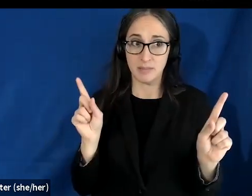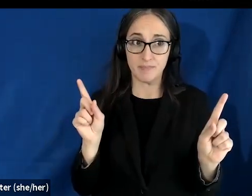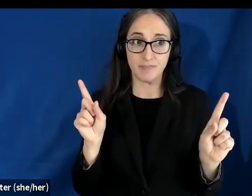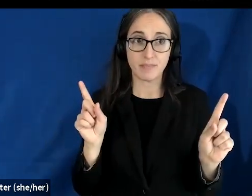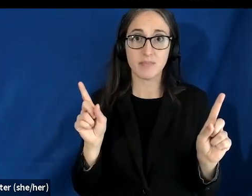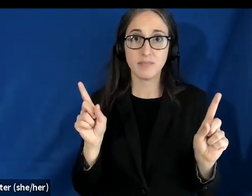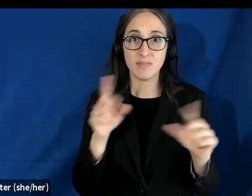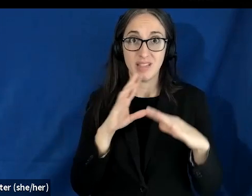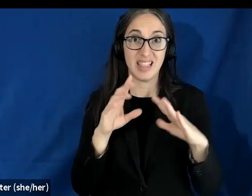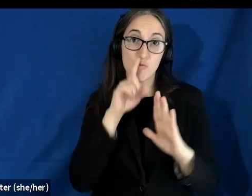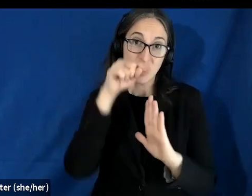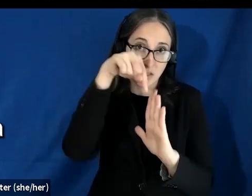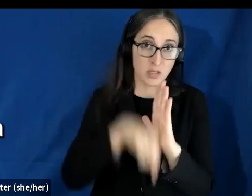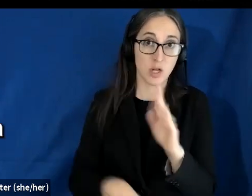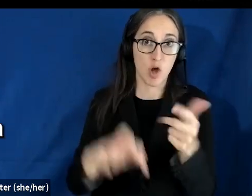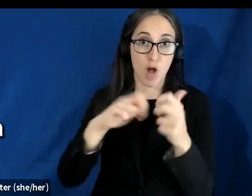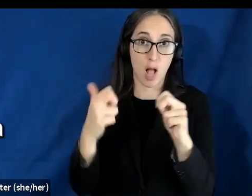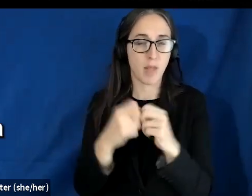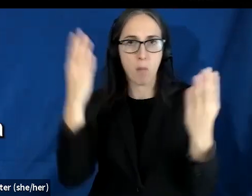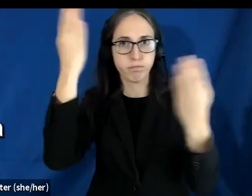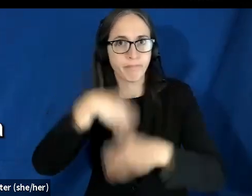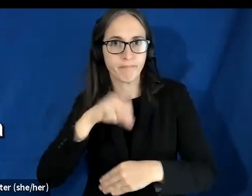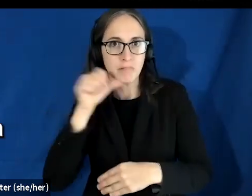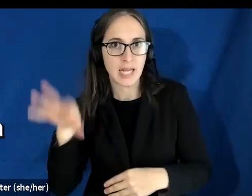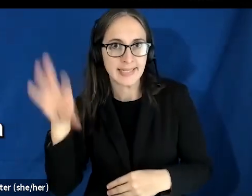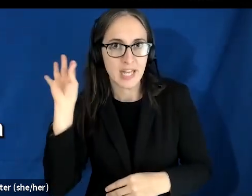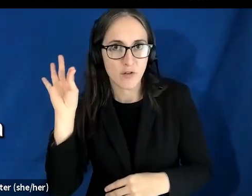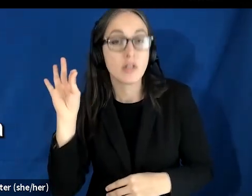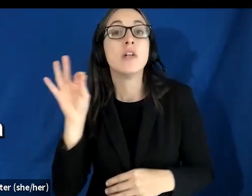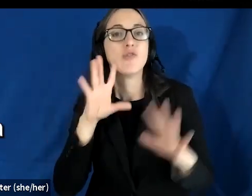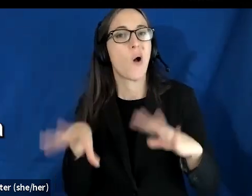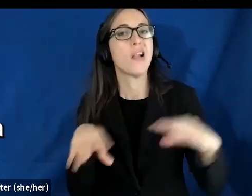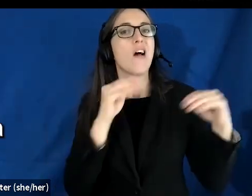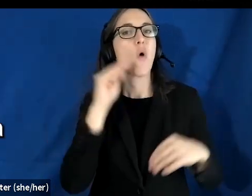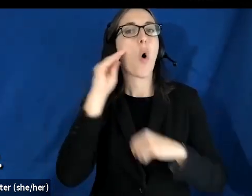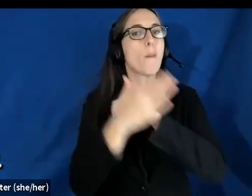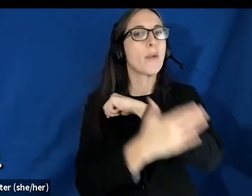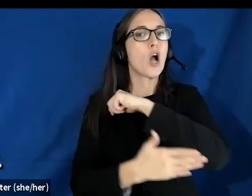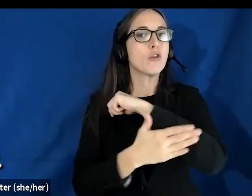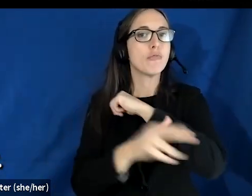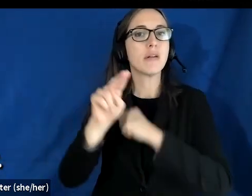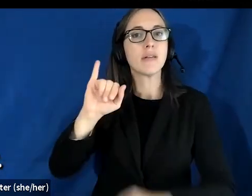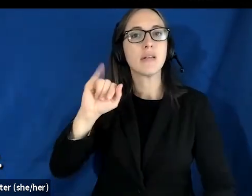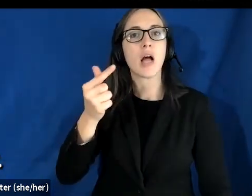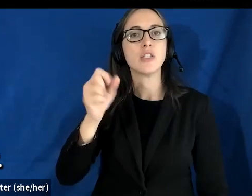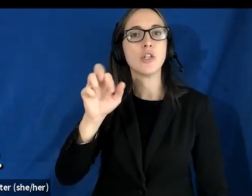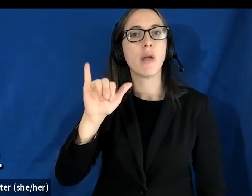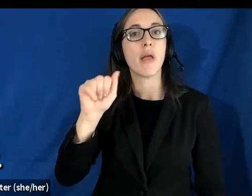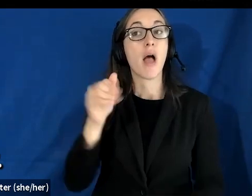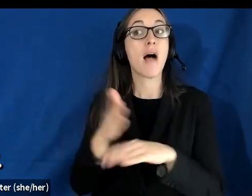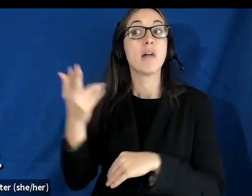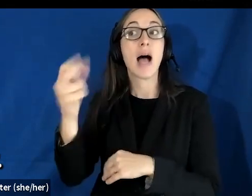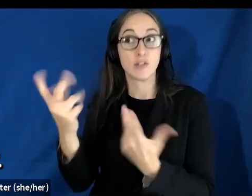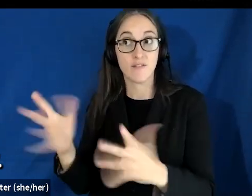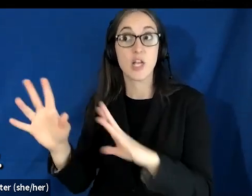problems were never really discovered. And then I left my home country of Nigeria right after high school, and I came to America.